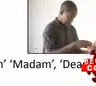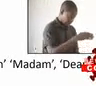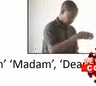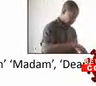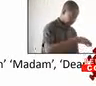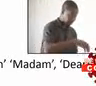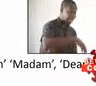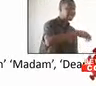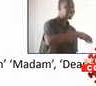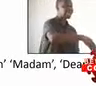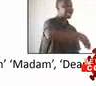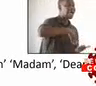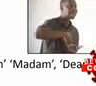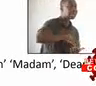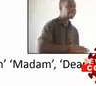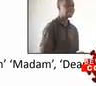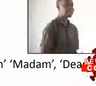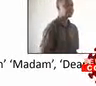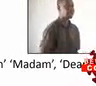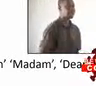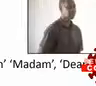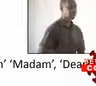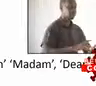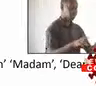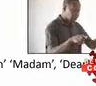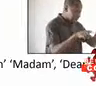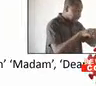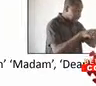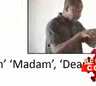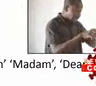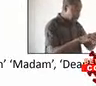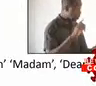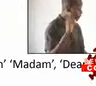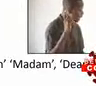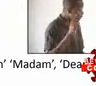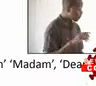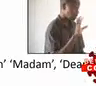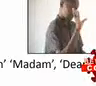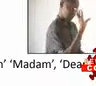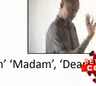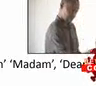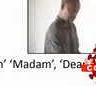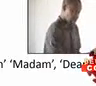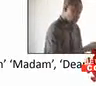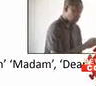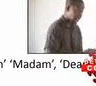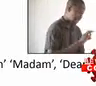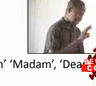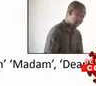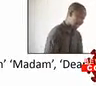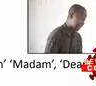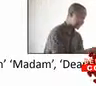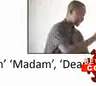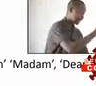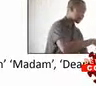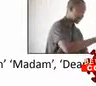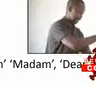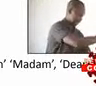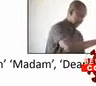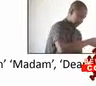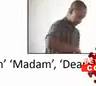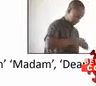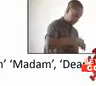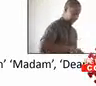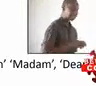address. There should be uniformity in whatever you do with the sender's address and the recipient address.